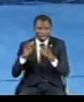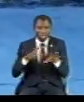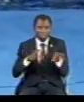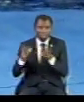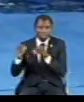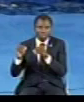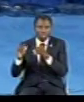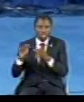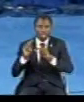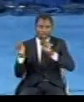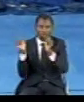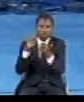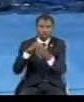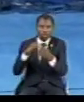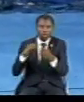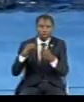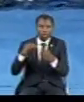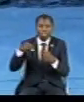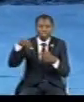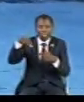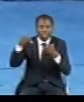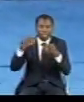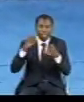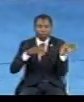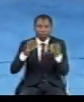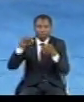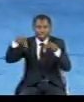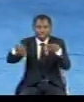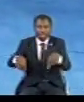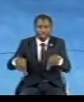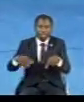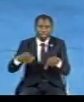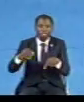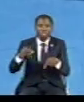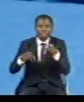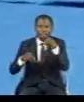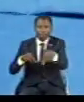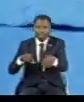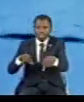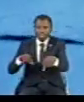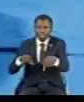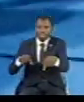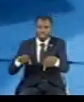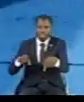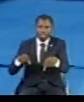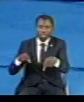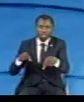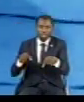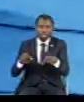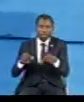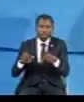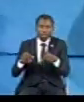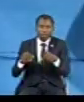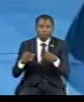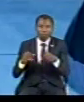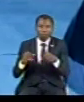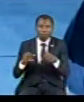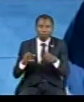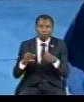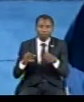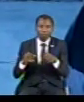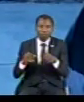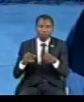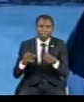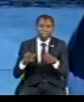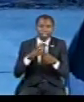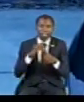back again. I put this leg. I put this one. Now my son just kukumaro leave me. He say, mommy,